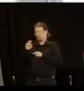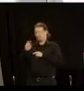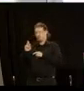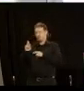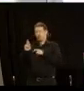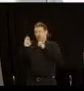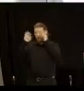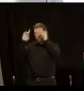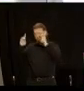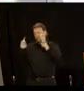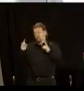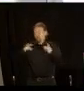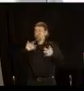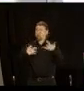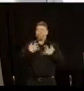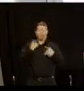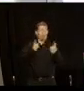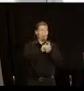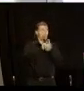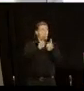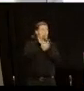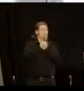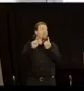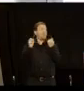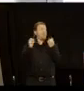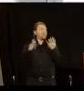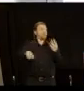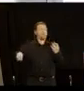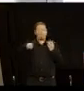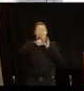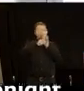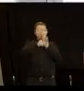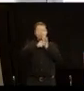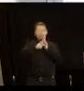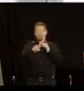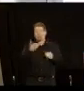really excited and can't wait to meet some of you later on. Thank you.